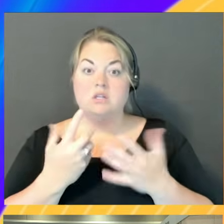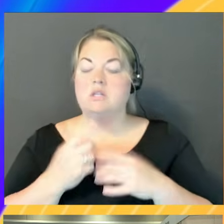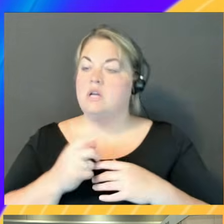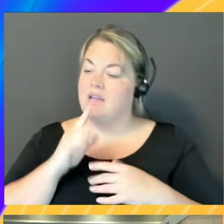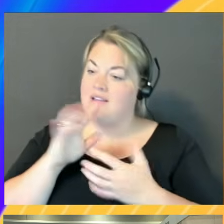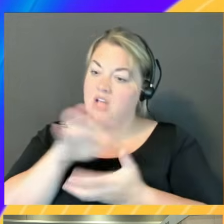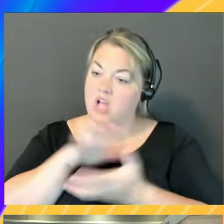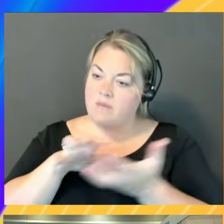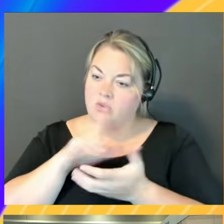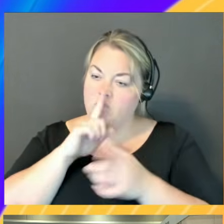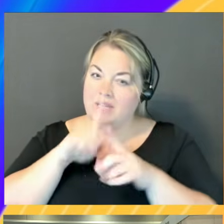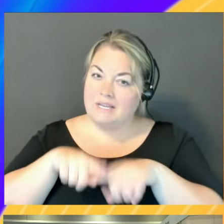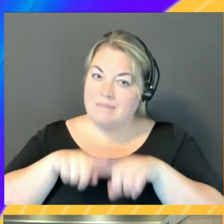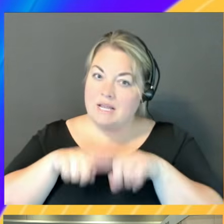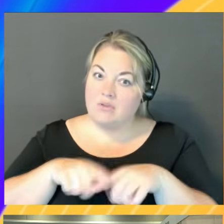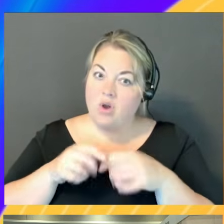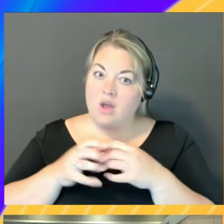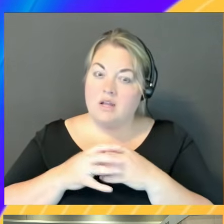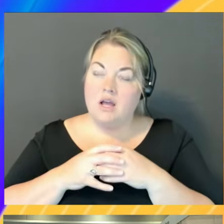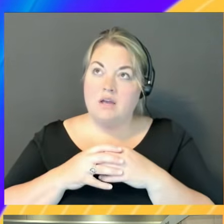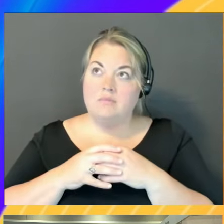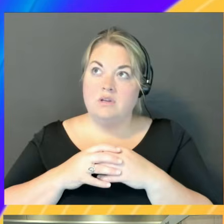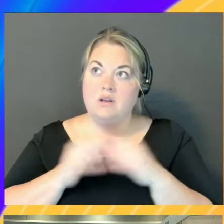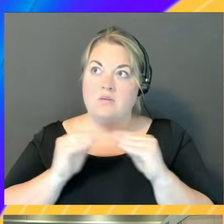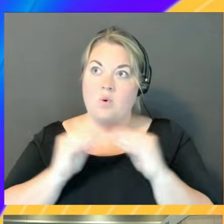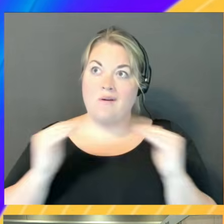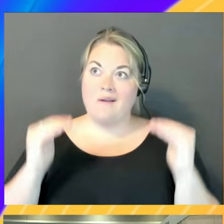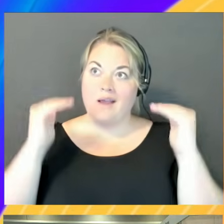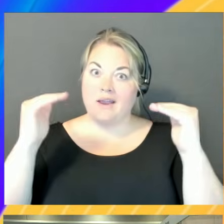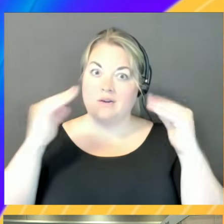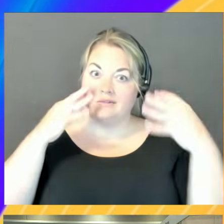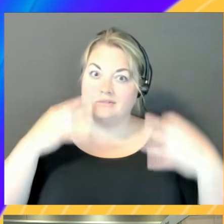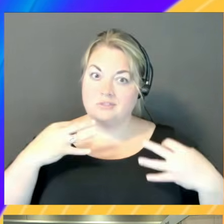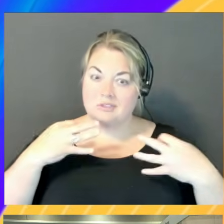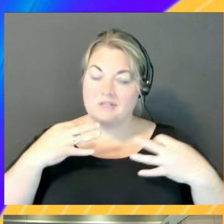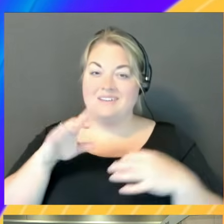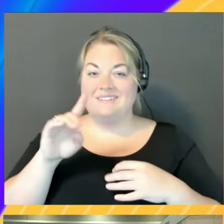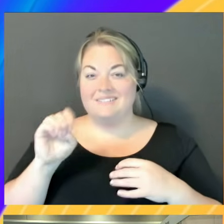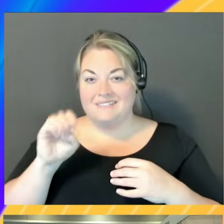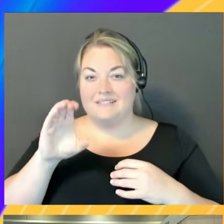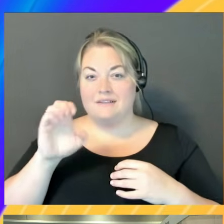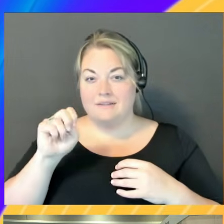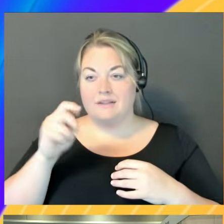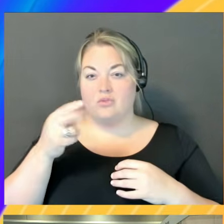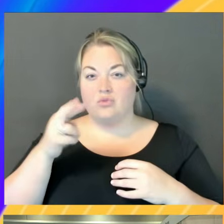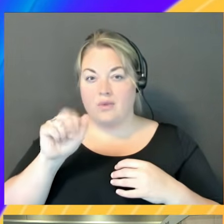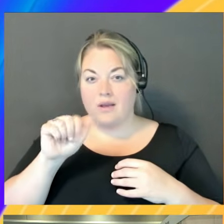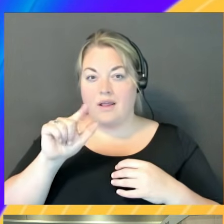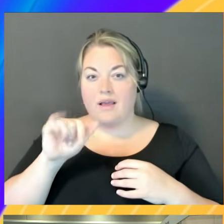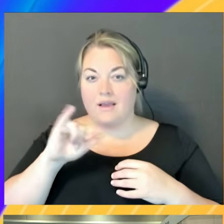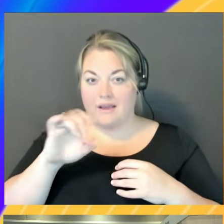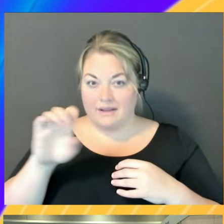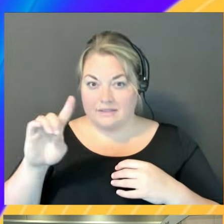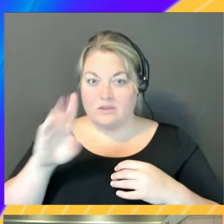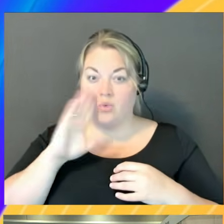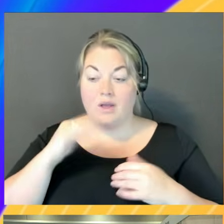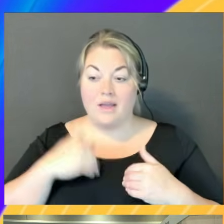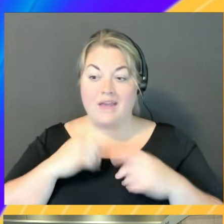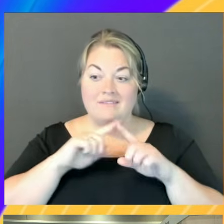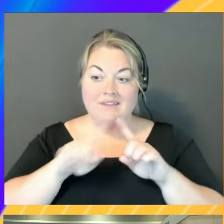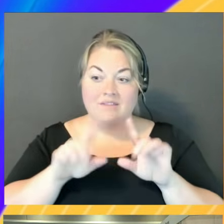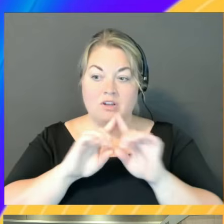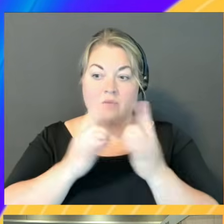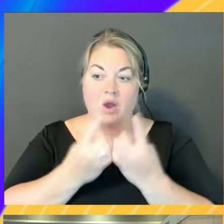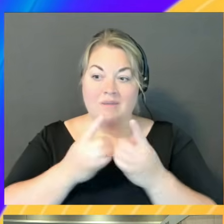depends. A lot of higher institutions in the US are very decentralized, so you'll have different departments, different schools doing their own